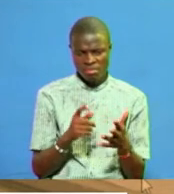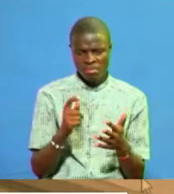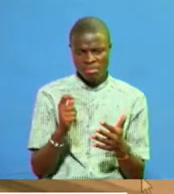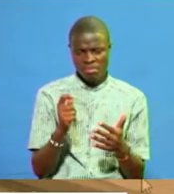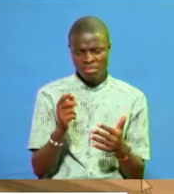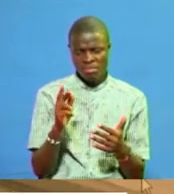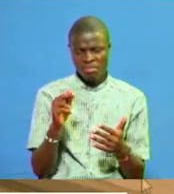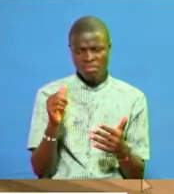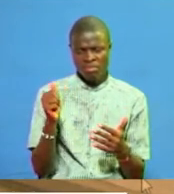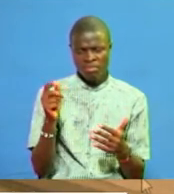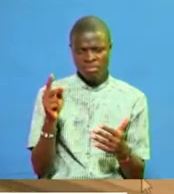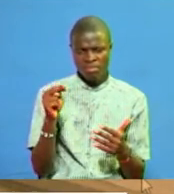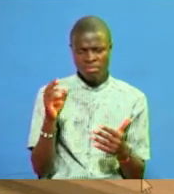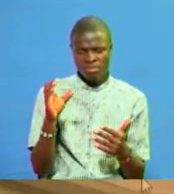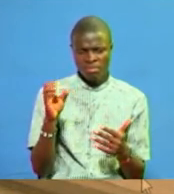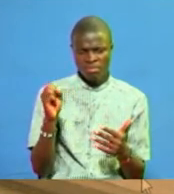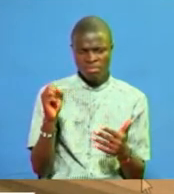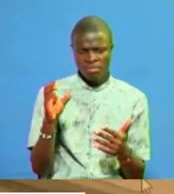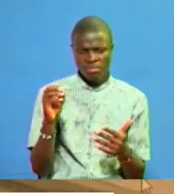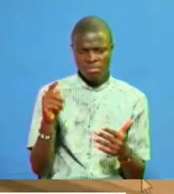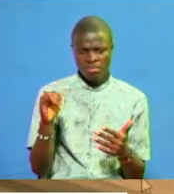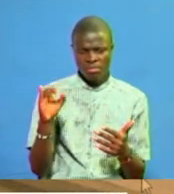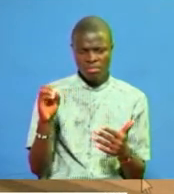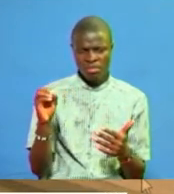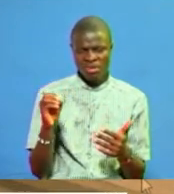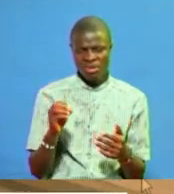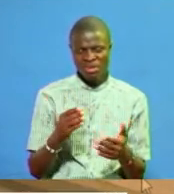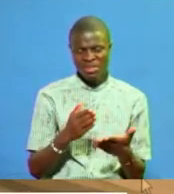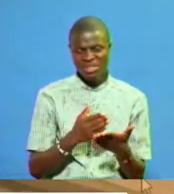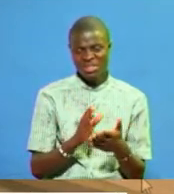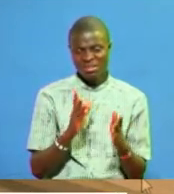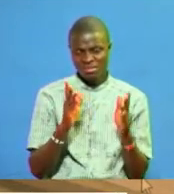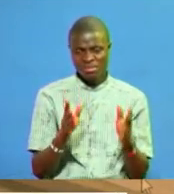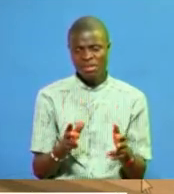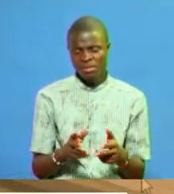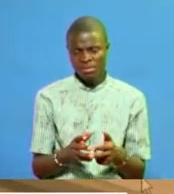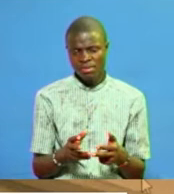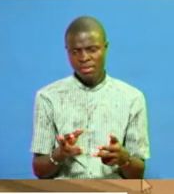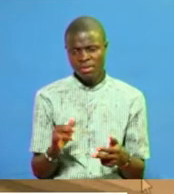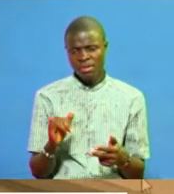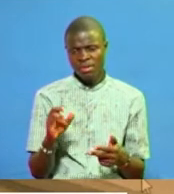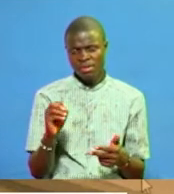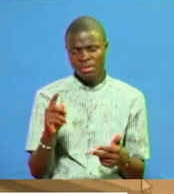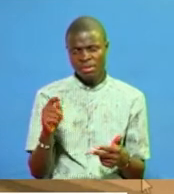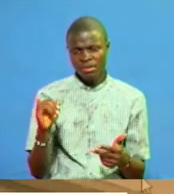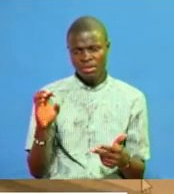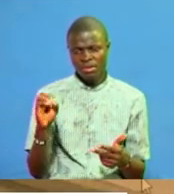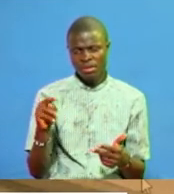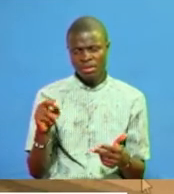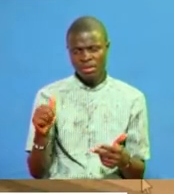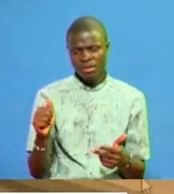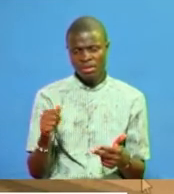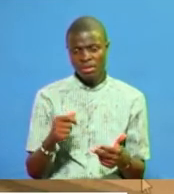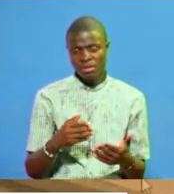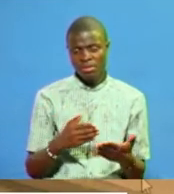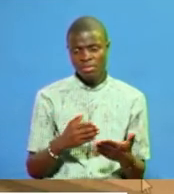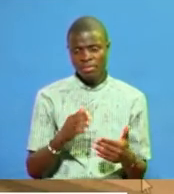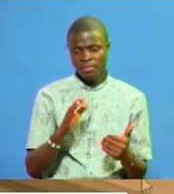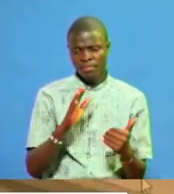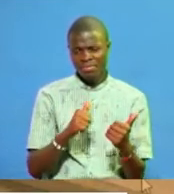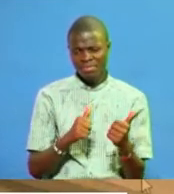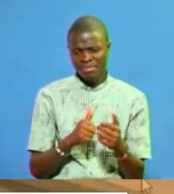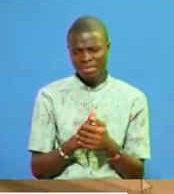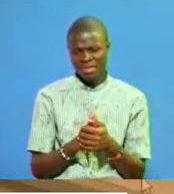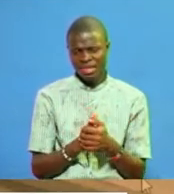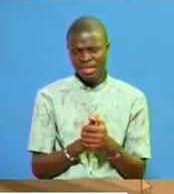some activities such as some people who are trying to riot or who are government incentive, then they were able to